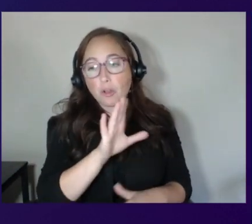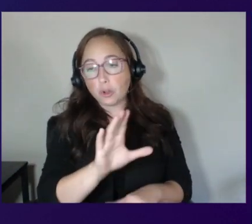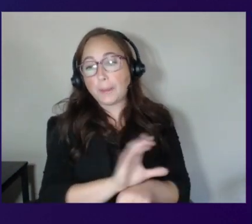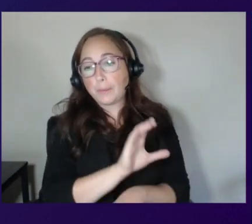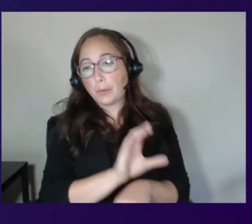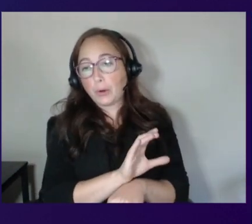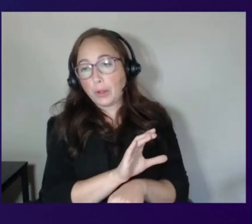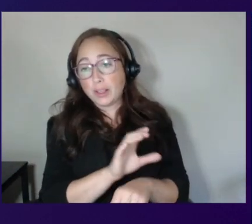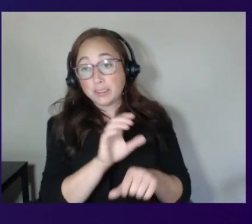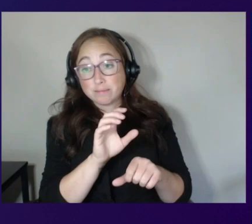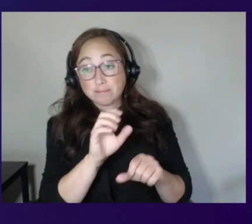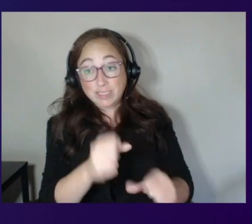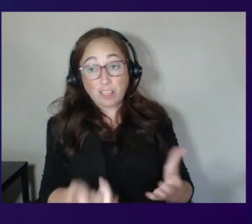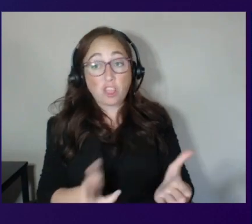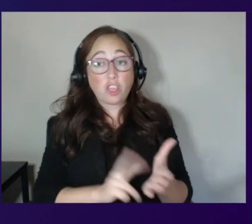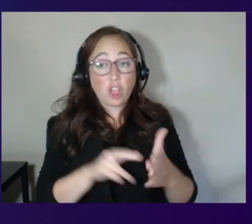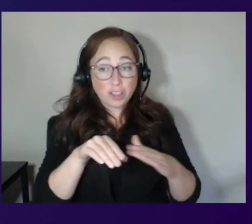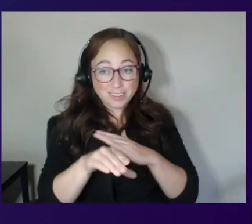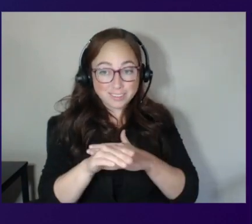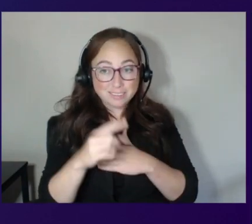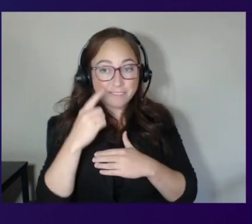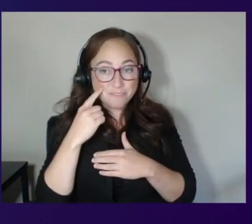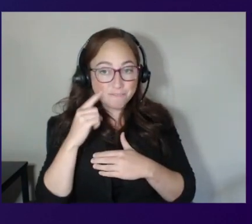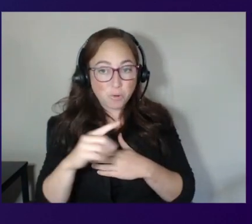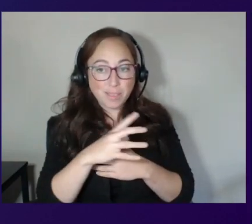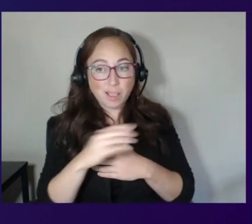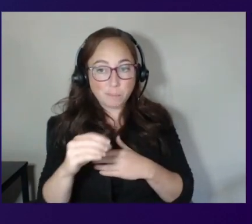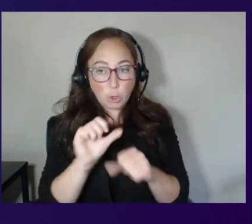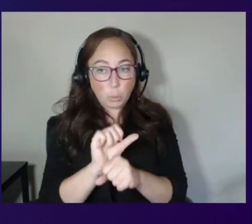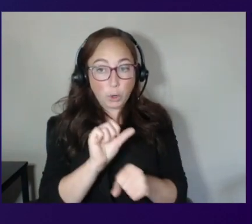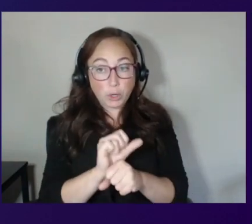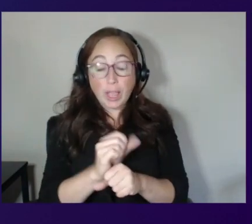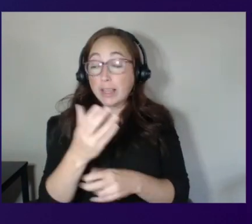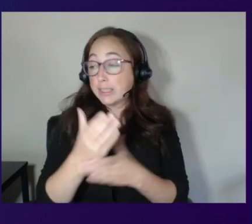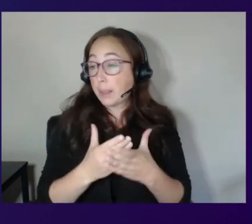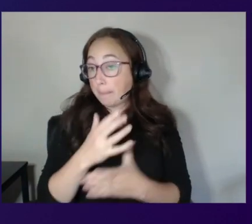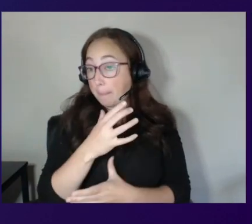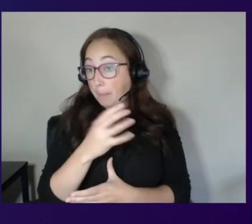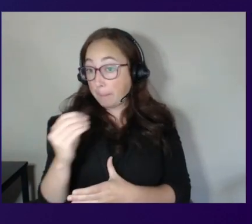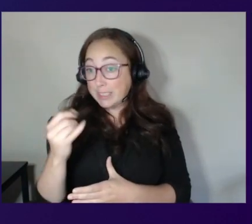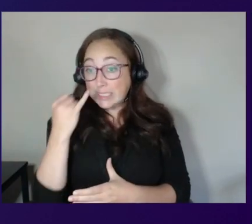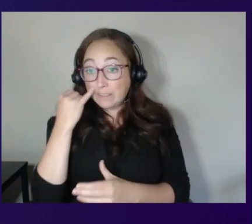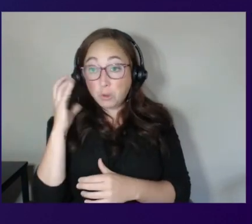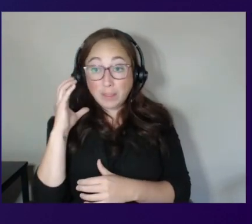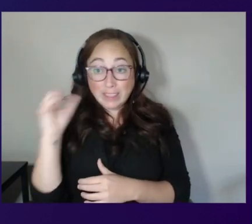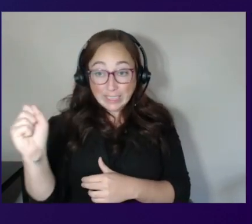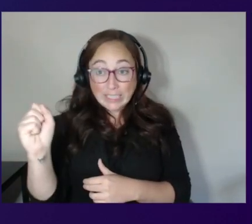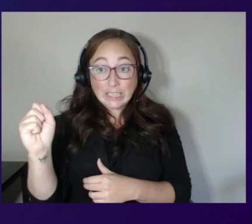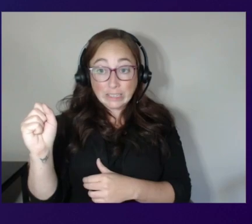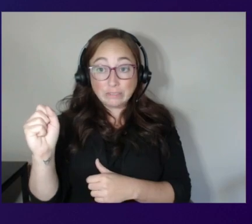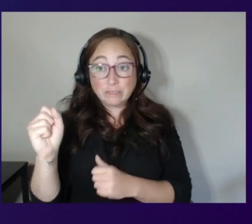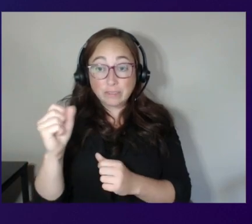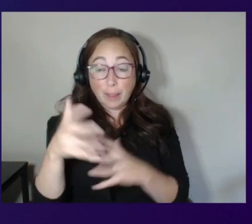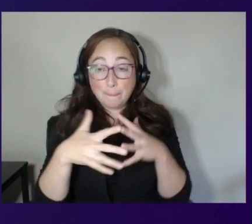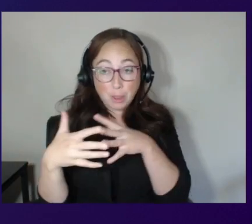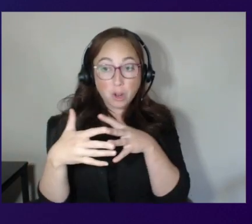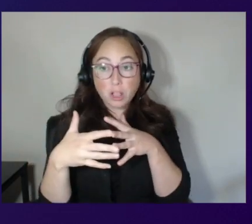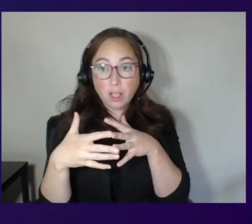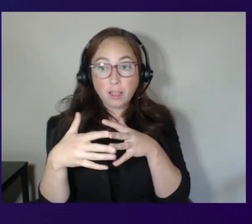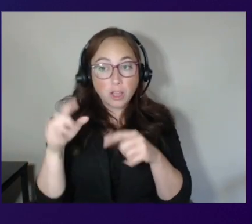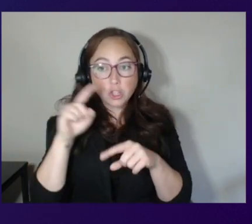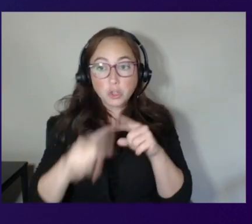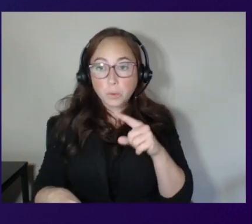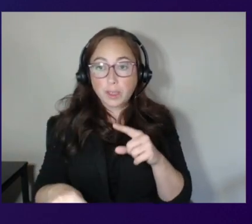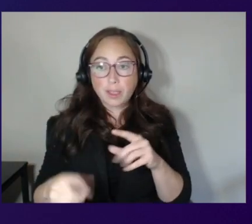Well, some corporations, if you have to leave the country, you're not allowed to take your corporate laptop out of the